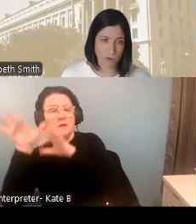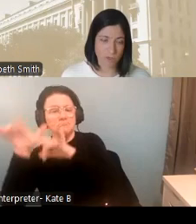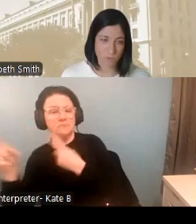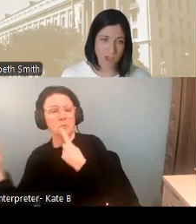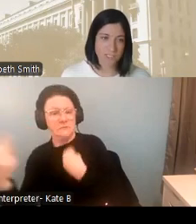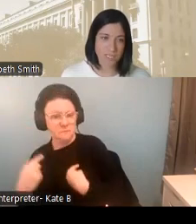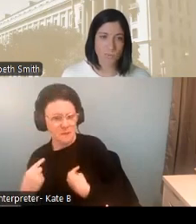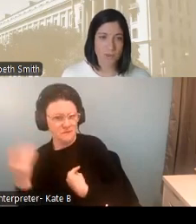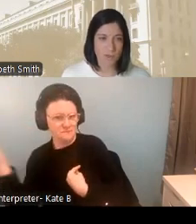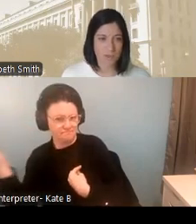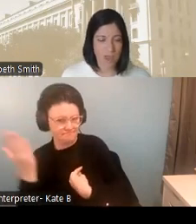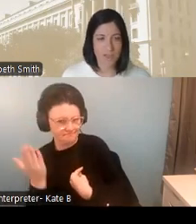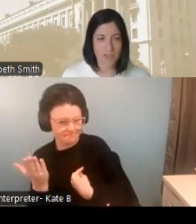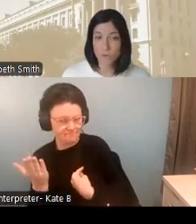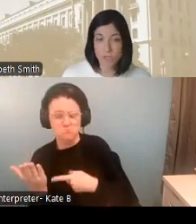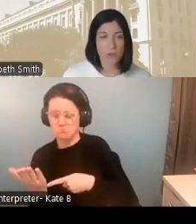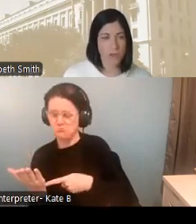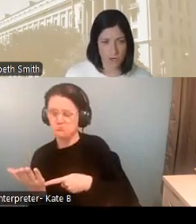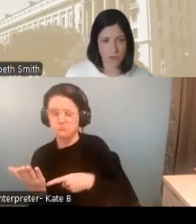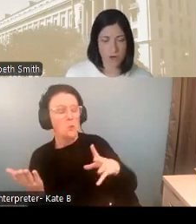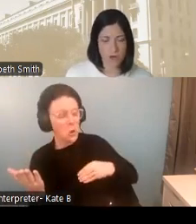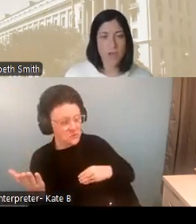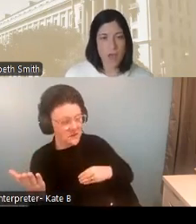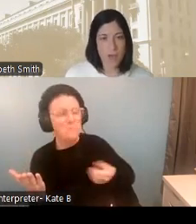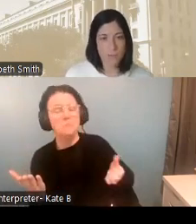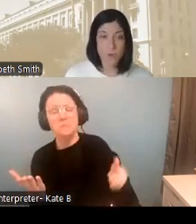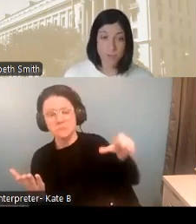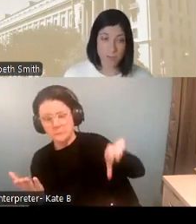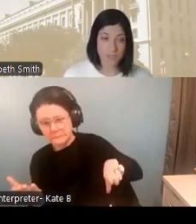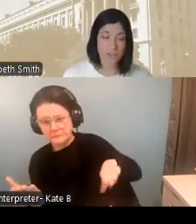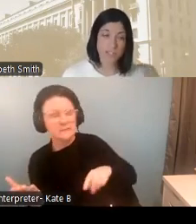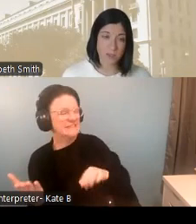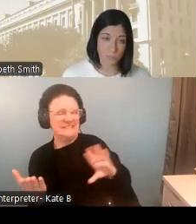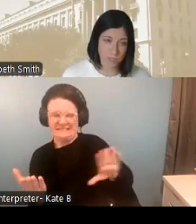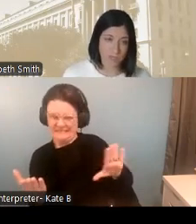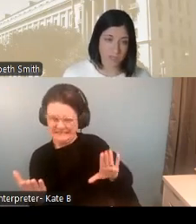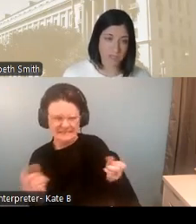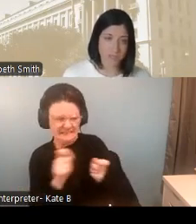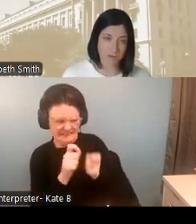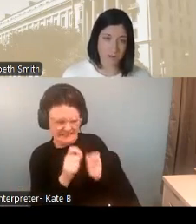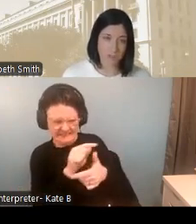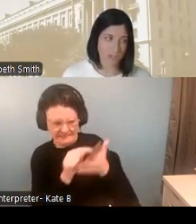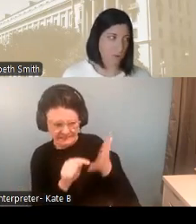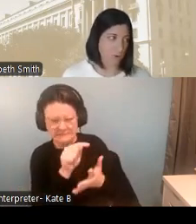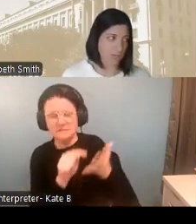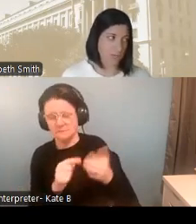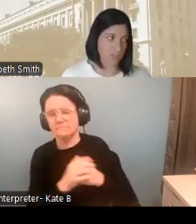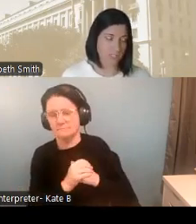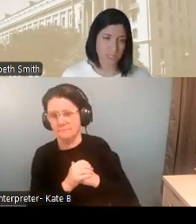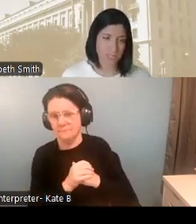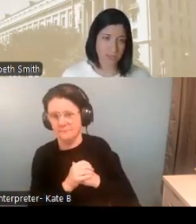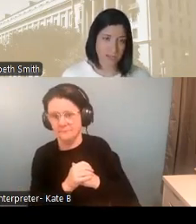to the report as well, stating whether or not they agree or concur with the recommendations and with the information that the